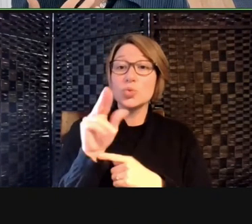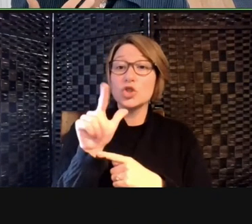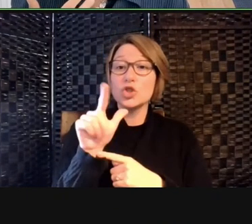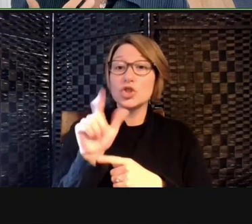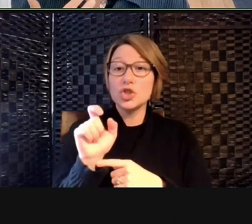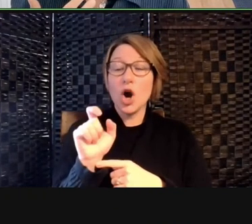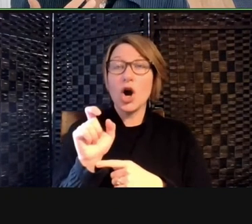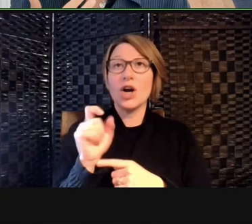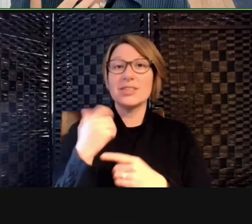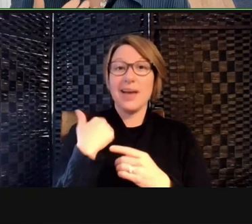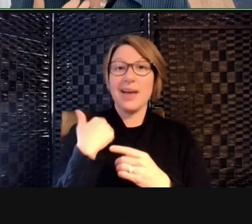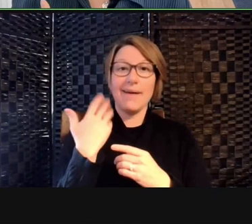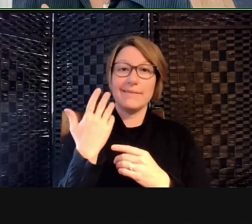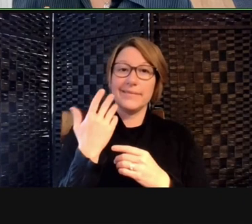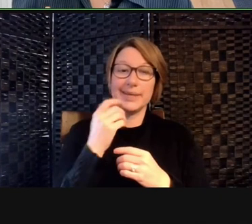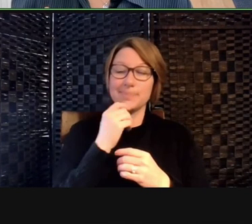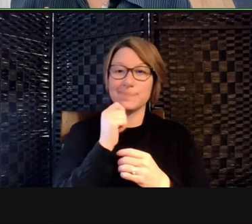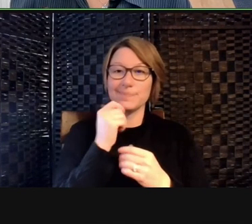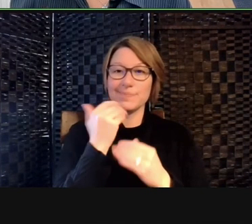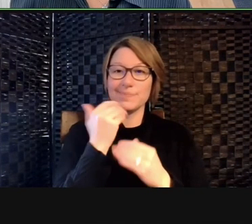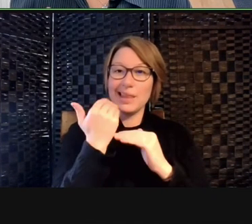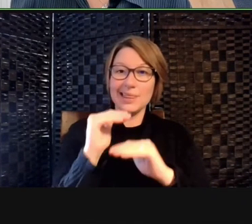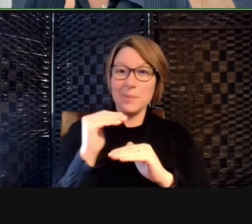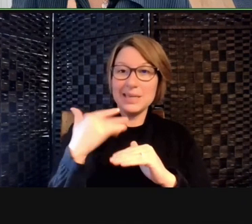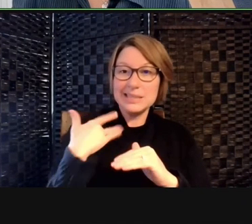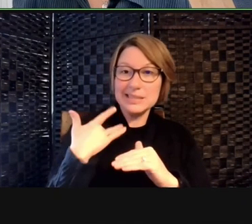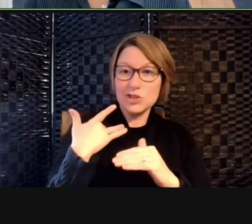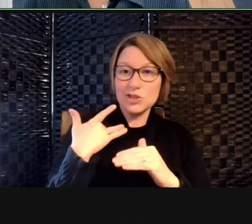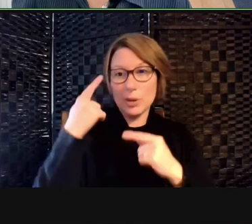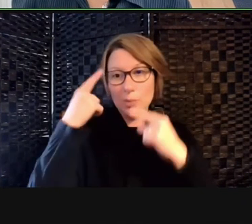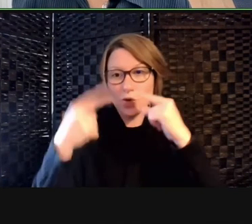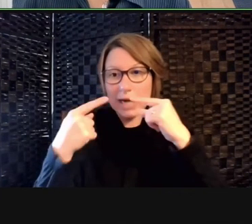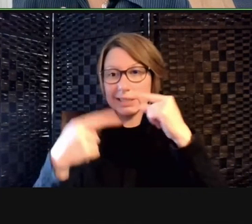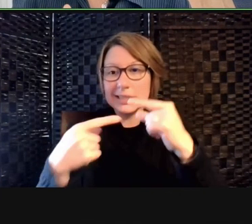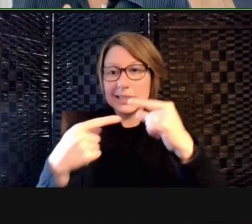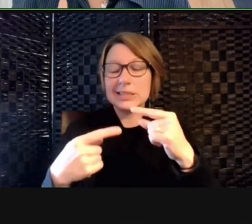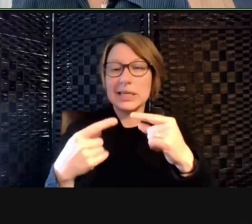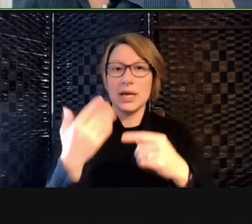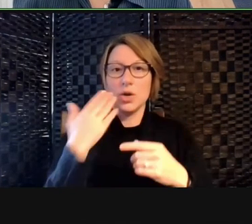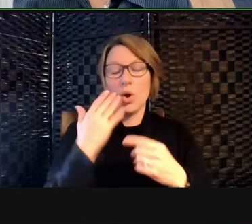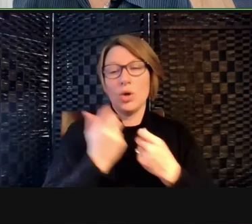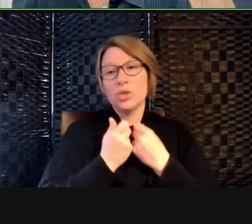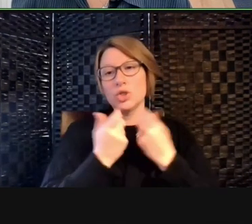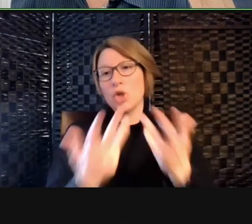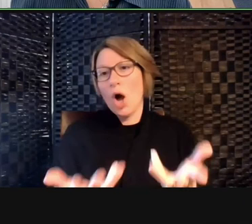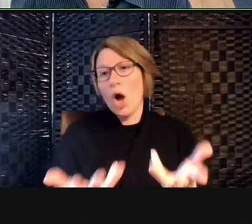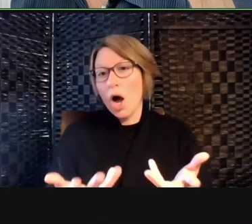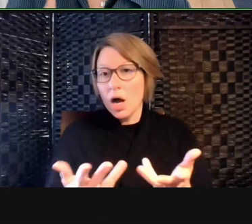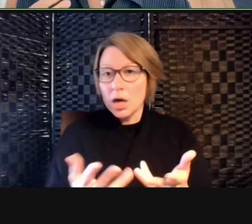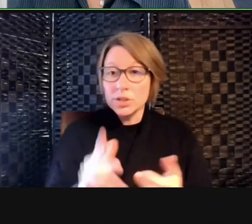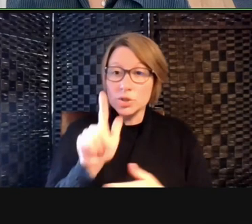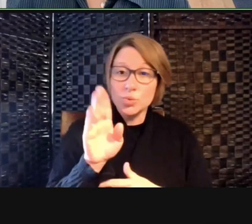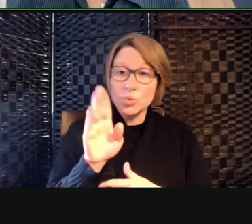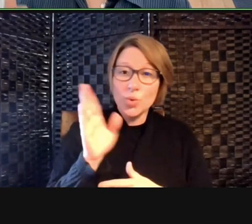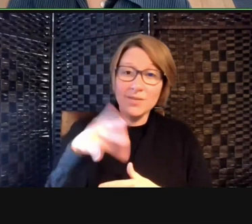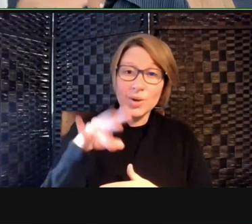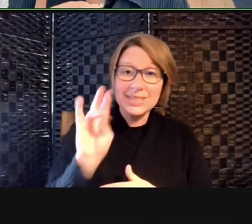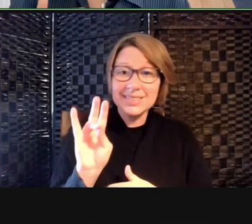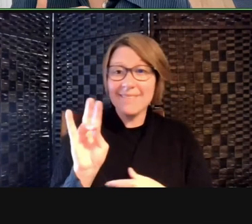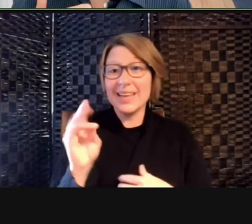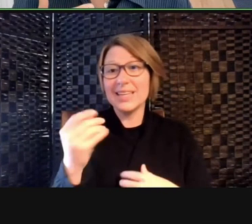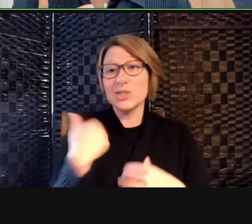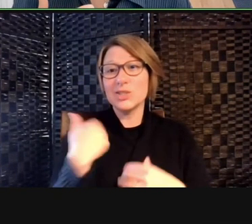sensory processing, it's really exhausting 24/7 to like have those limitations or those difficulties